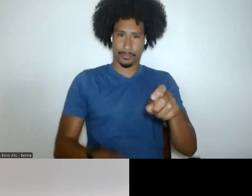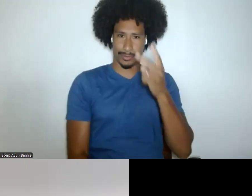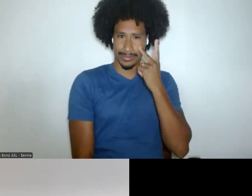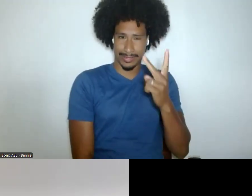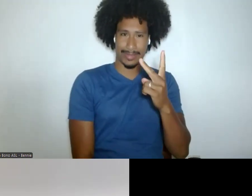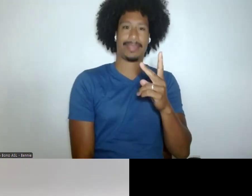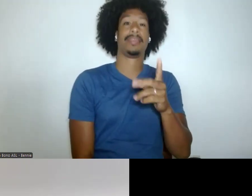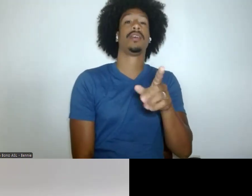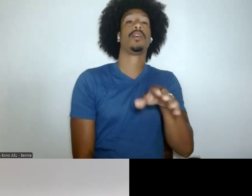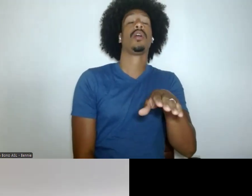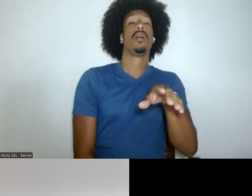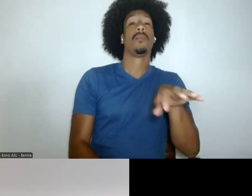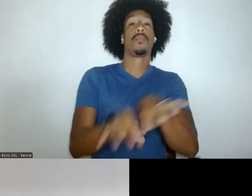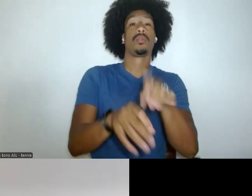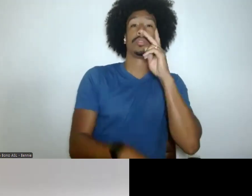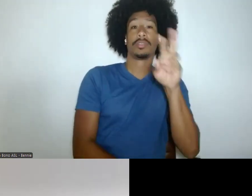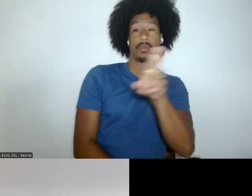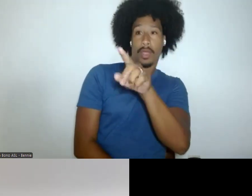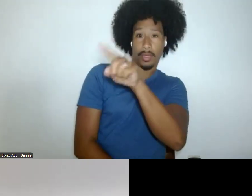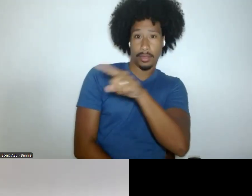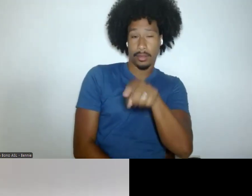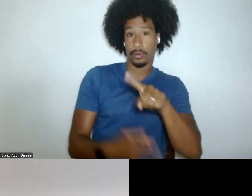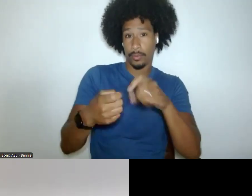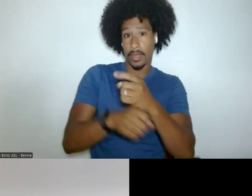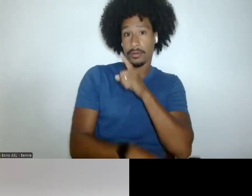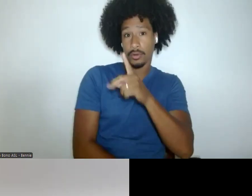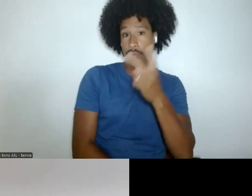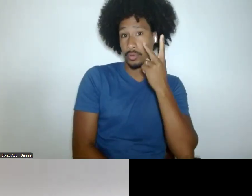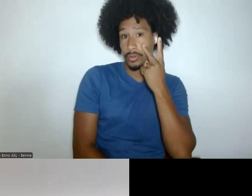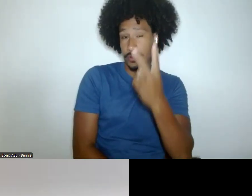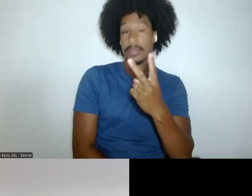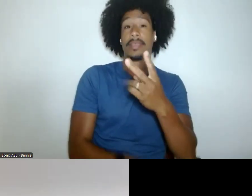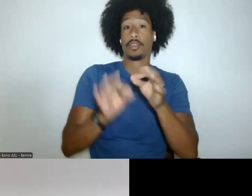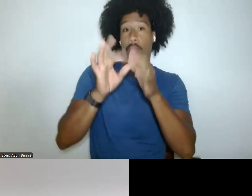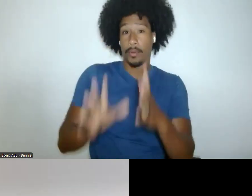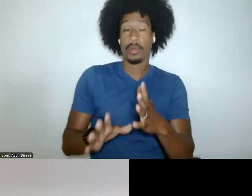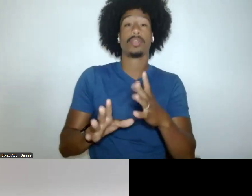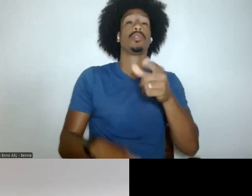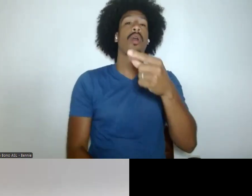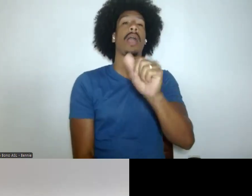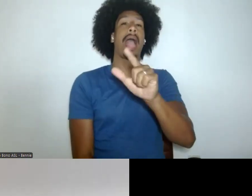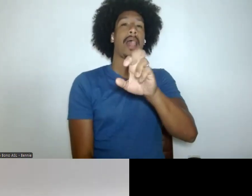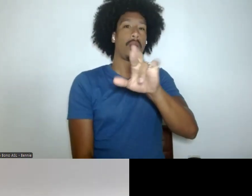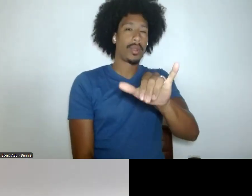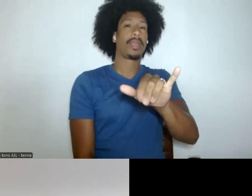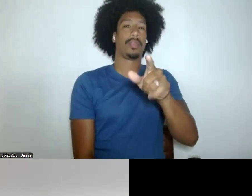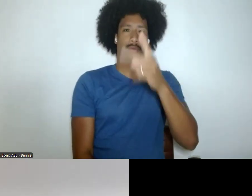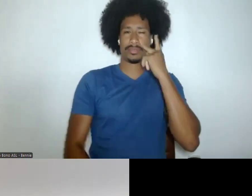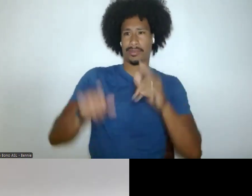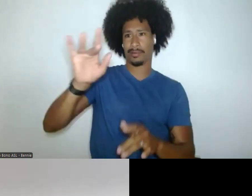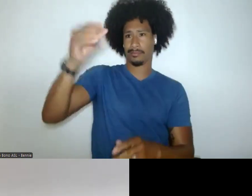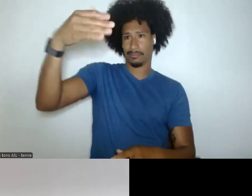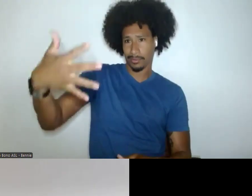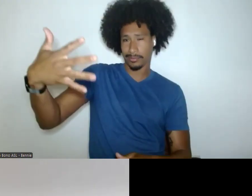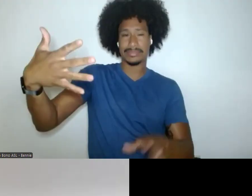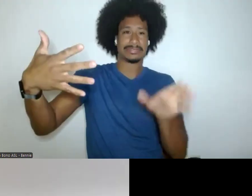you see the interpreters, please change your view to side-by-side gallery. This is when the speakers